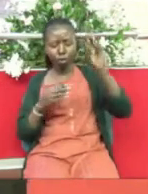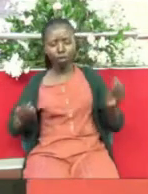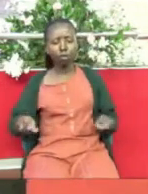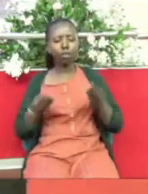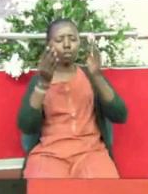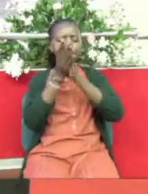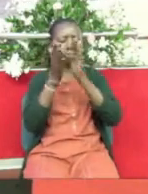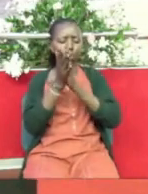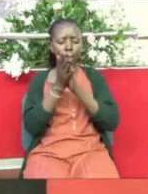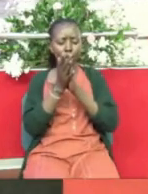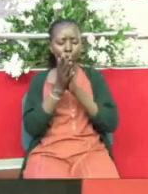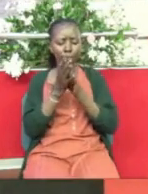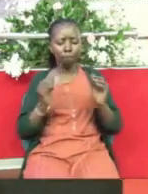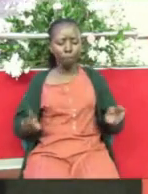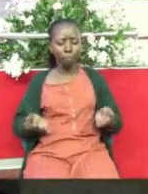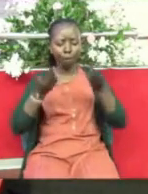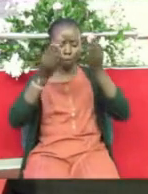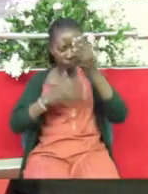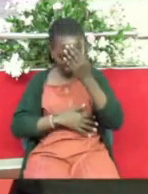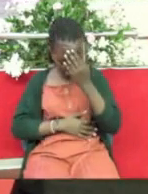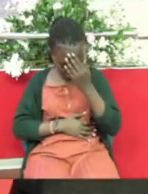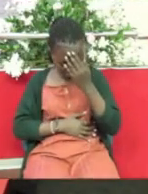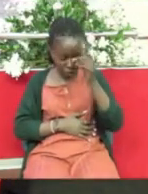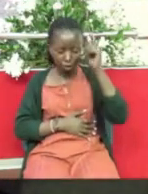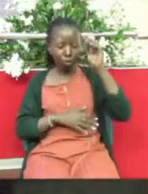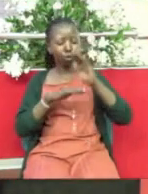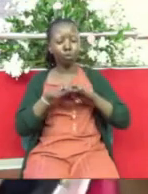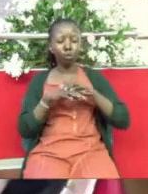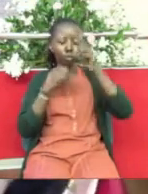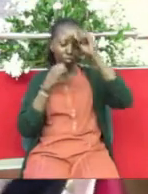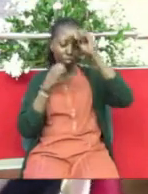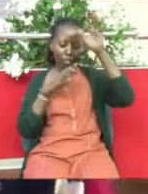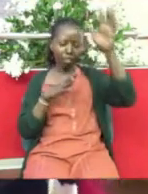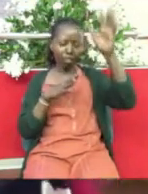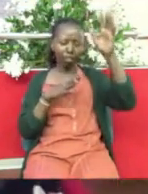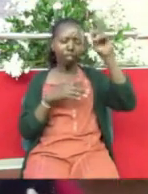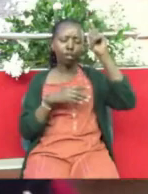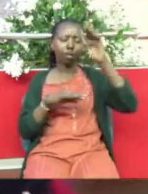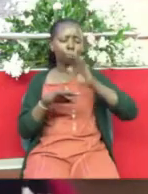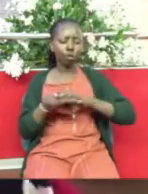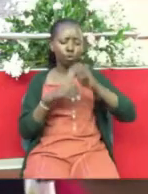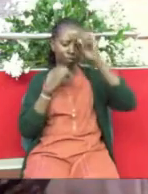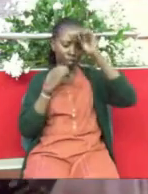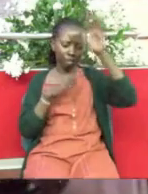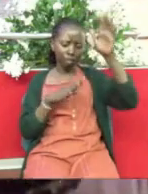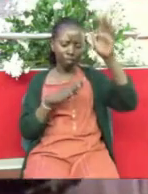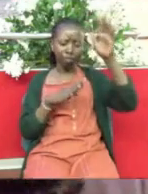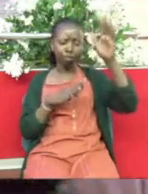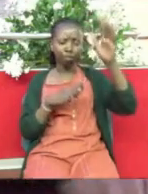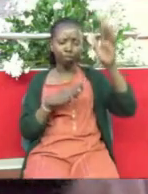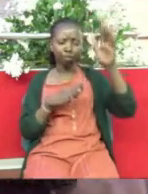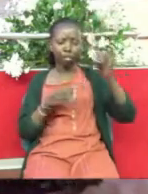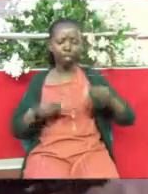praise. We give you honor. You are good, Jehovah. You are good, my Father. Oh,